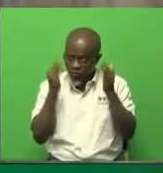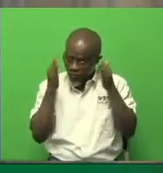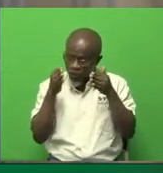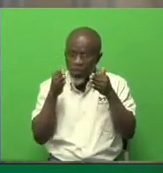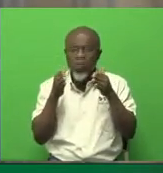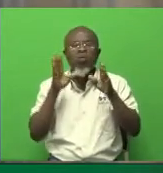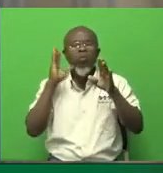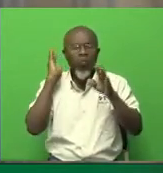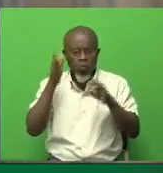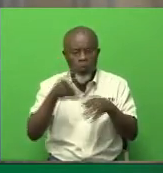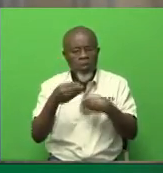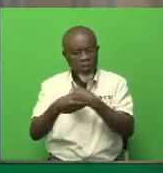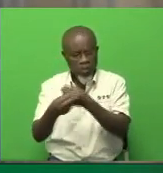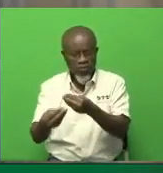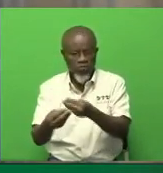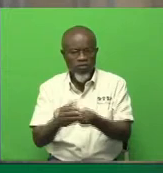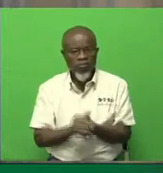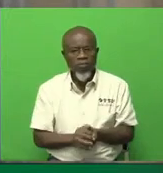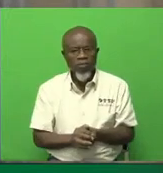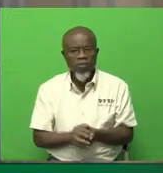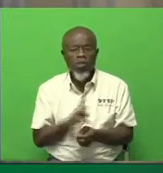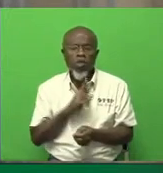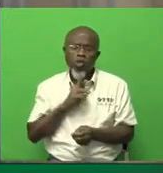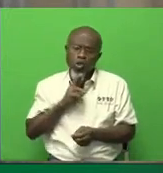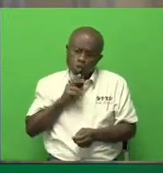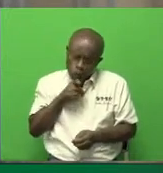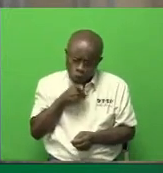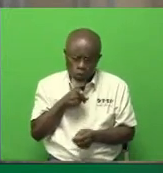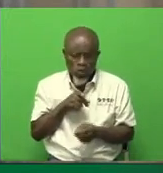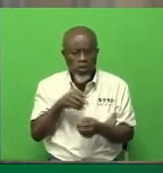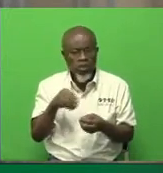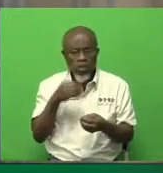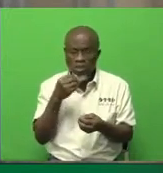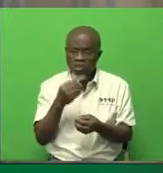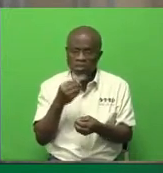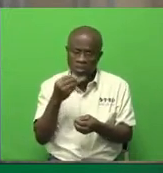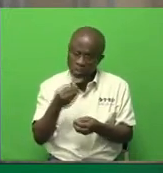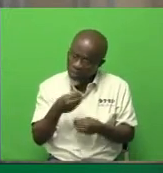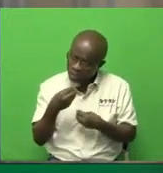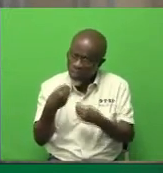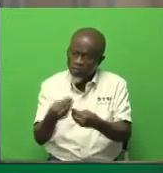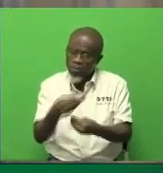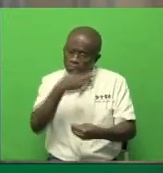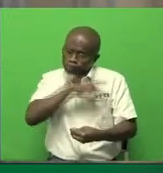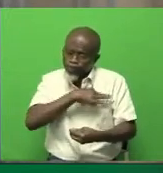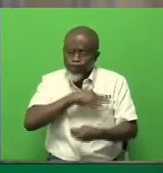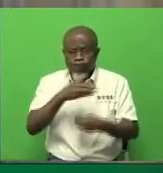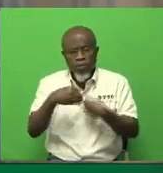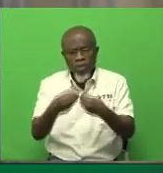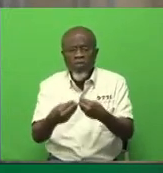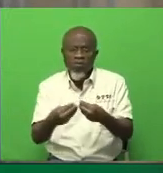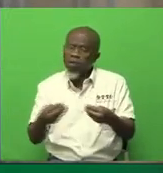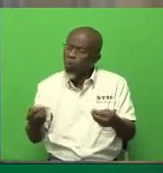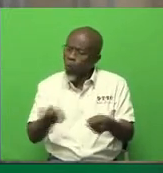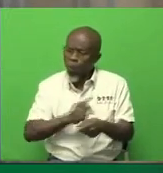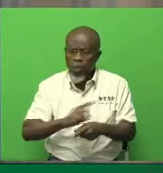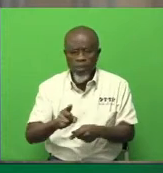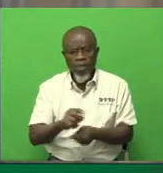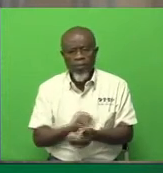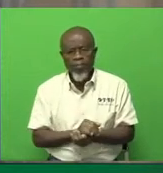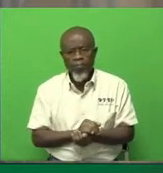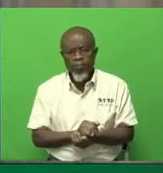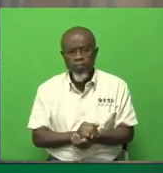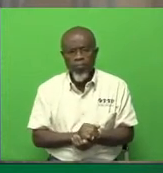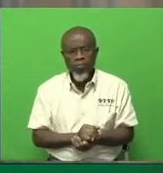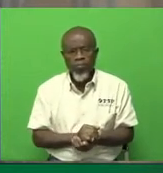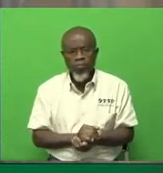yet unable to ensure refunds are paid on time is a clear indication of their parties being misplaced I want